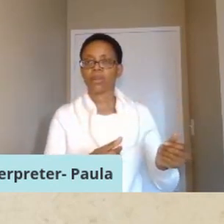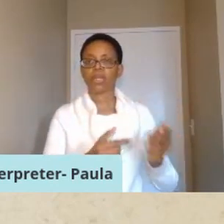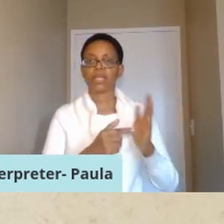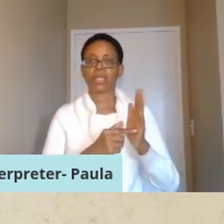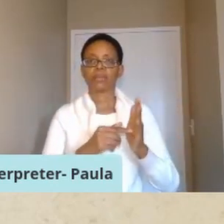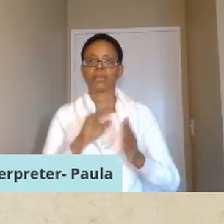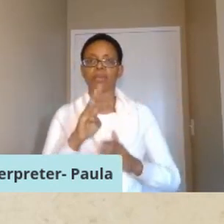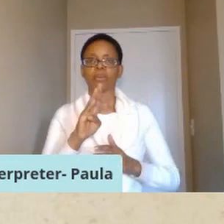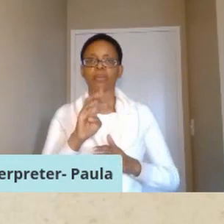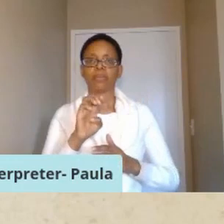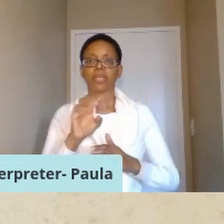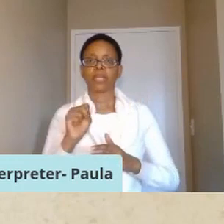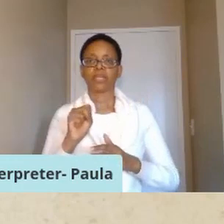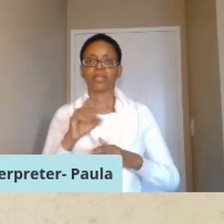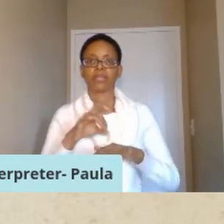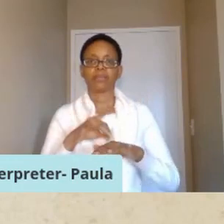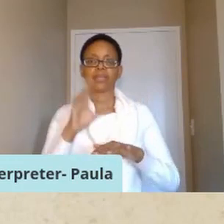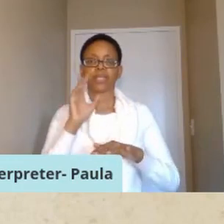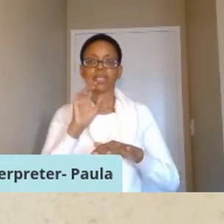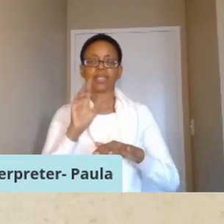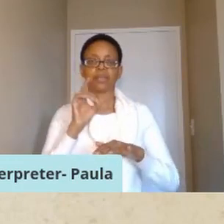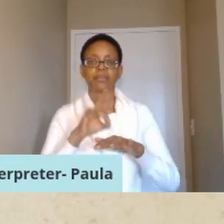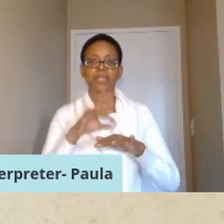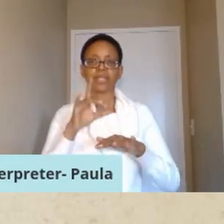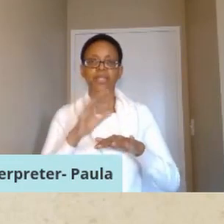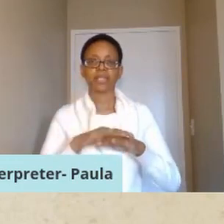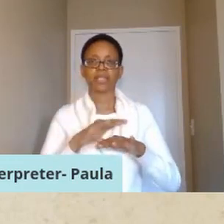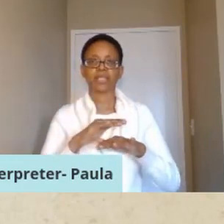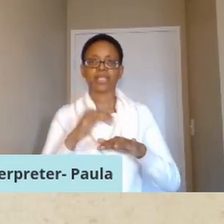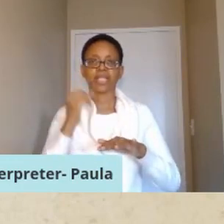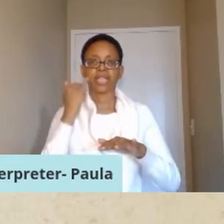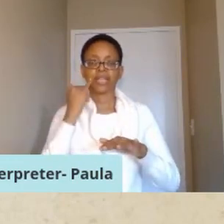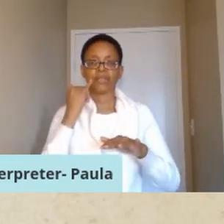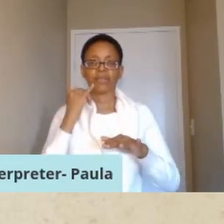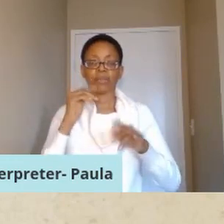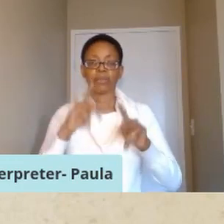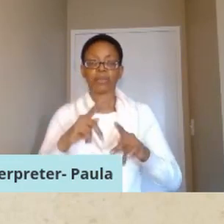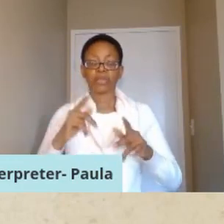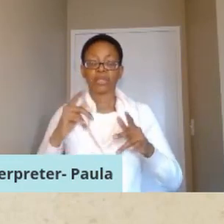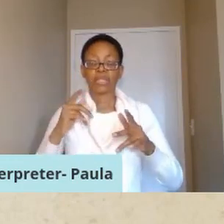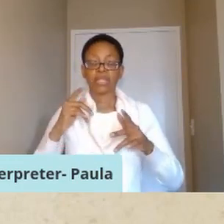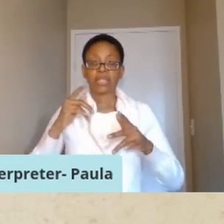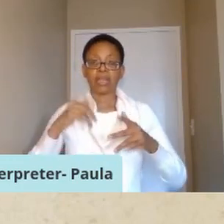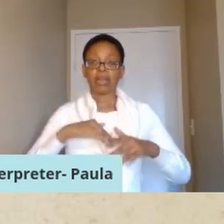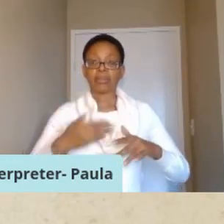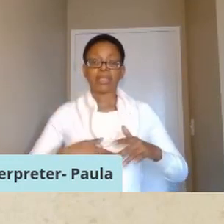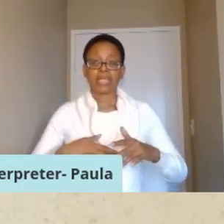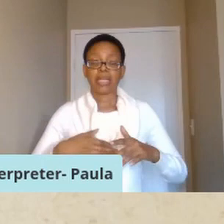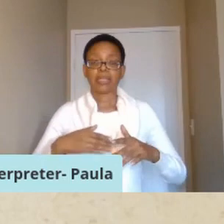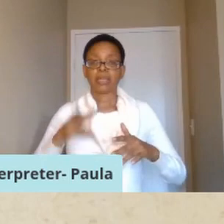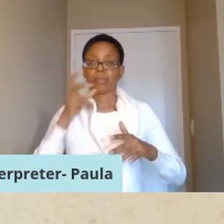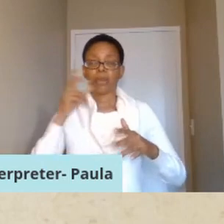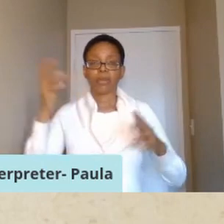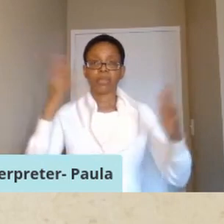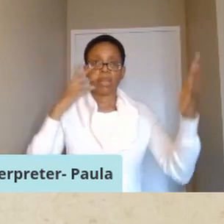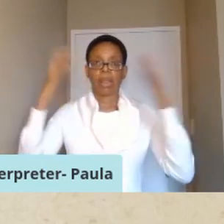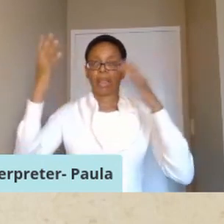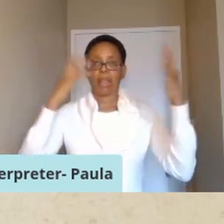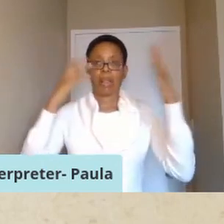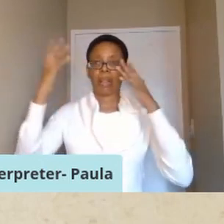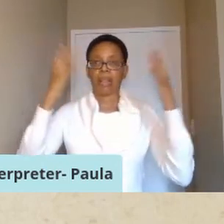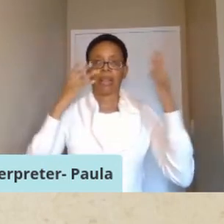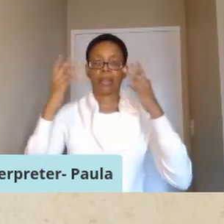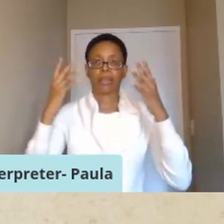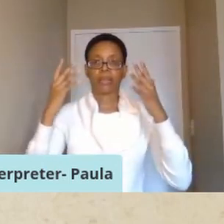The more the bees are upset, the more they swarm around a person's head. If no attention is paid to them,